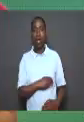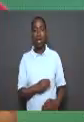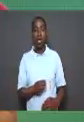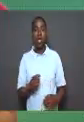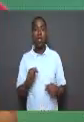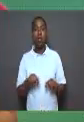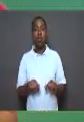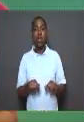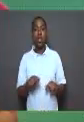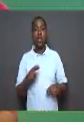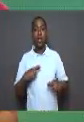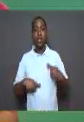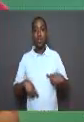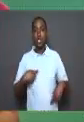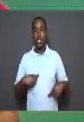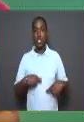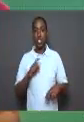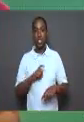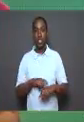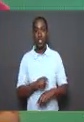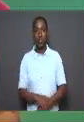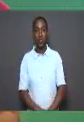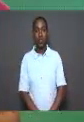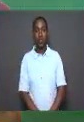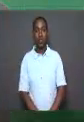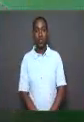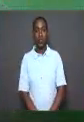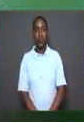lungs during respiration.